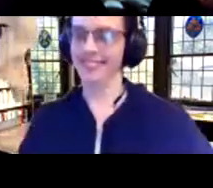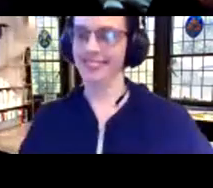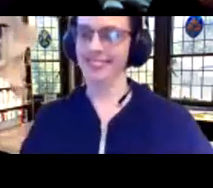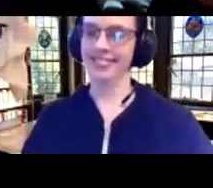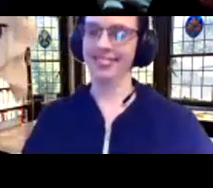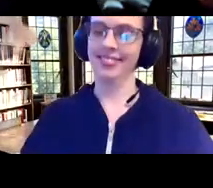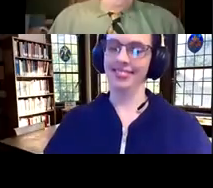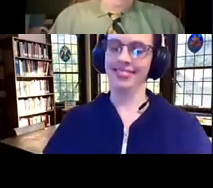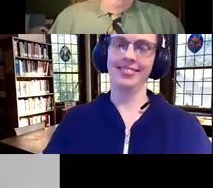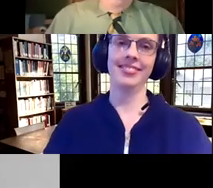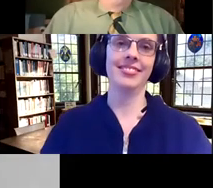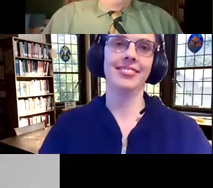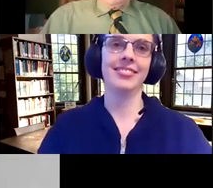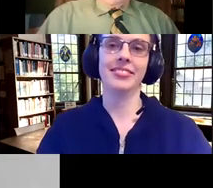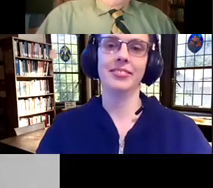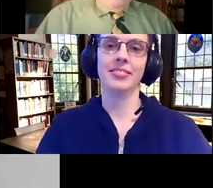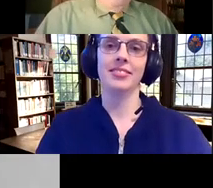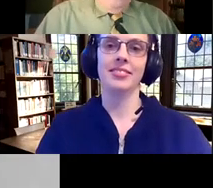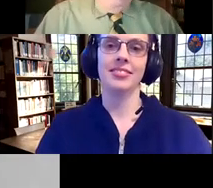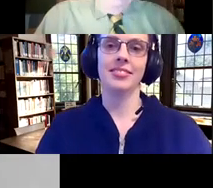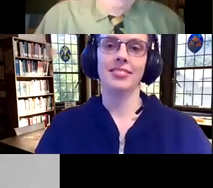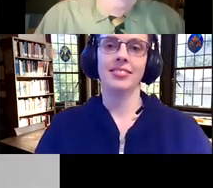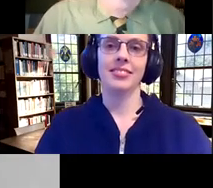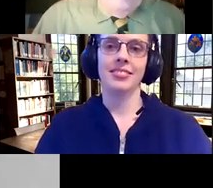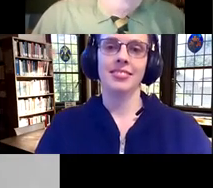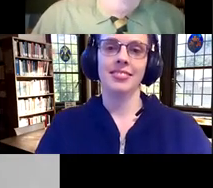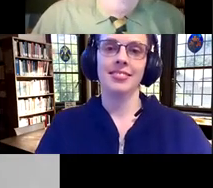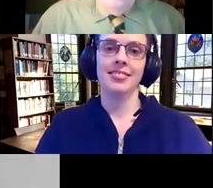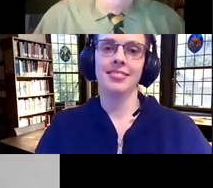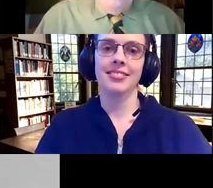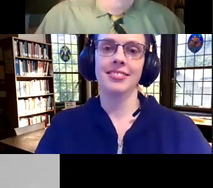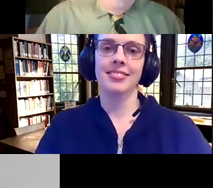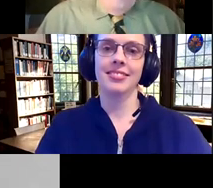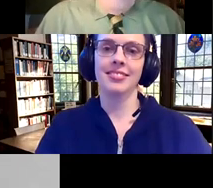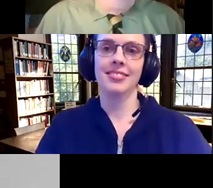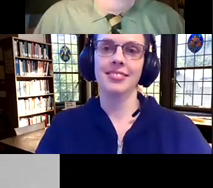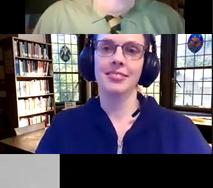can go back to the PowerPoint. Okay.